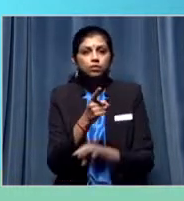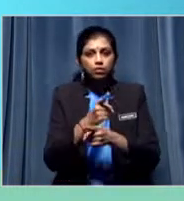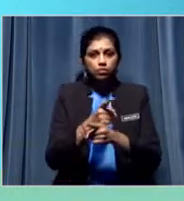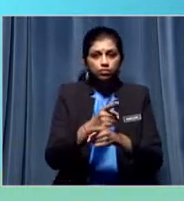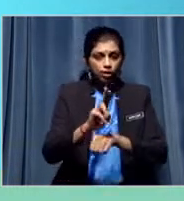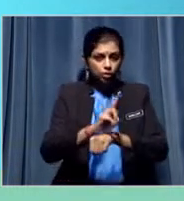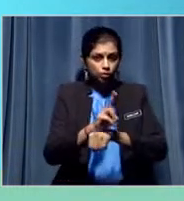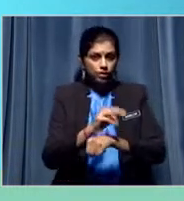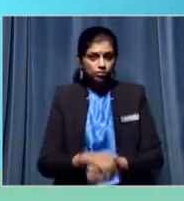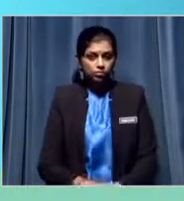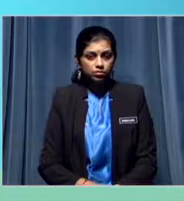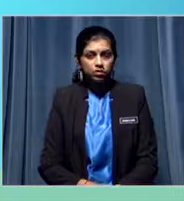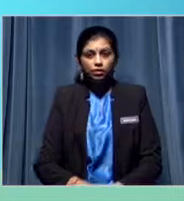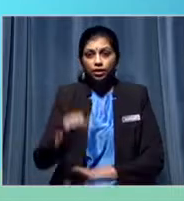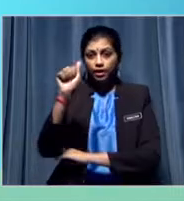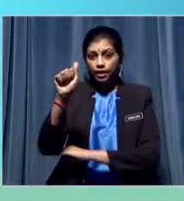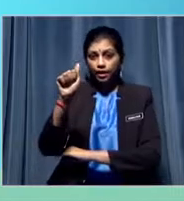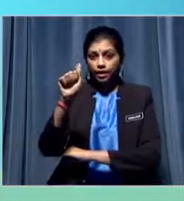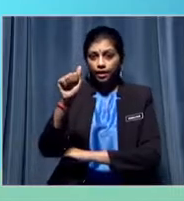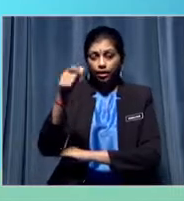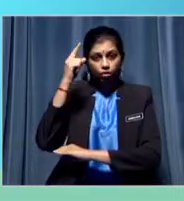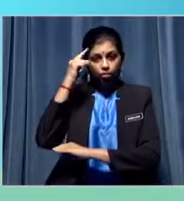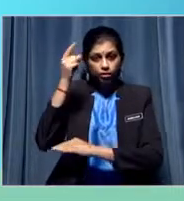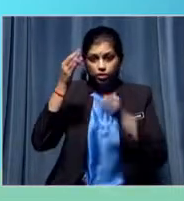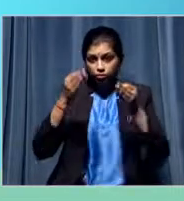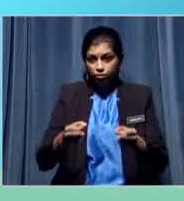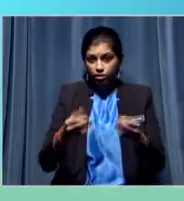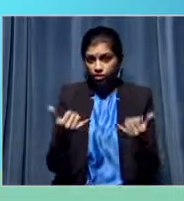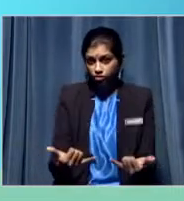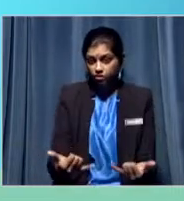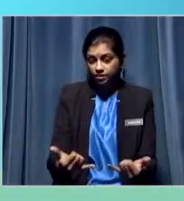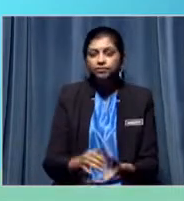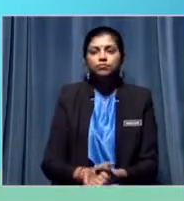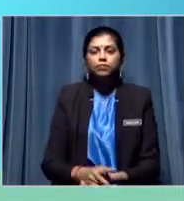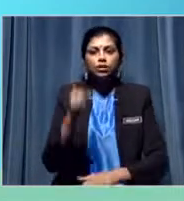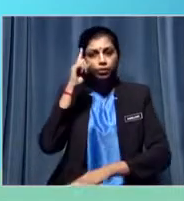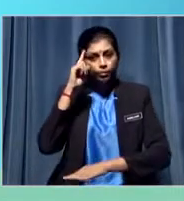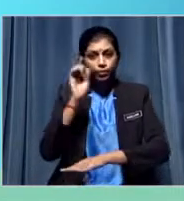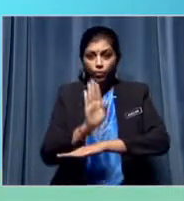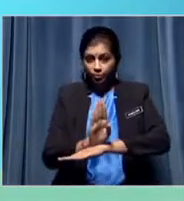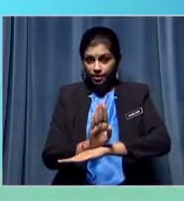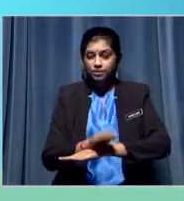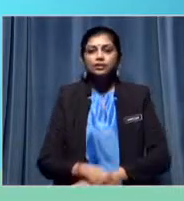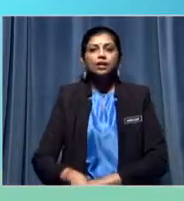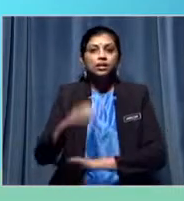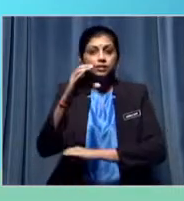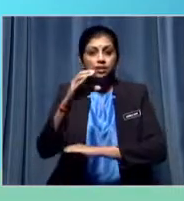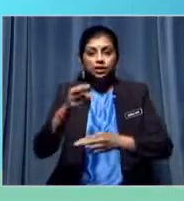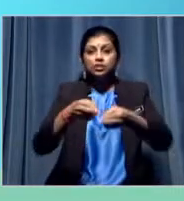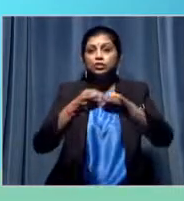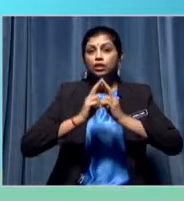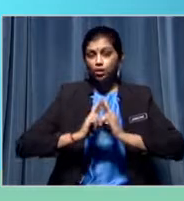usage? A. On-the-spot decision, B. Promise, and C.